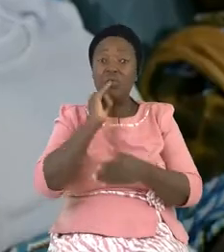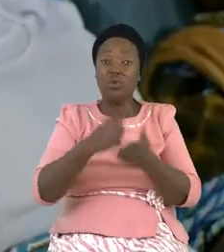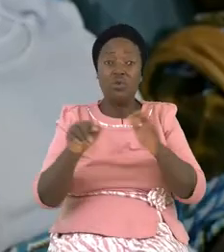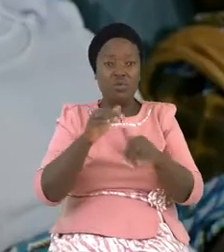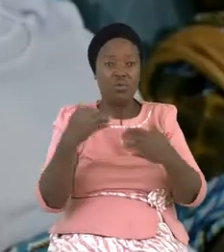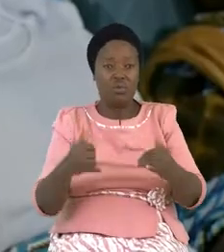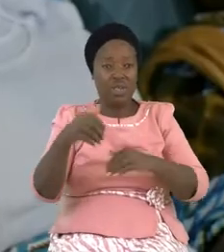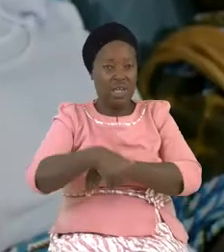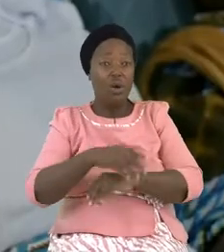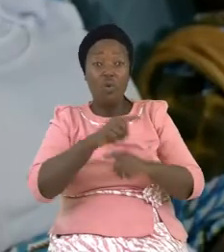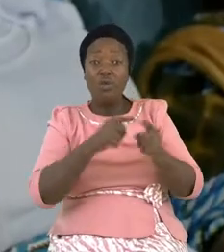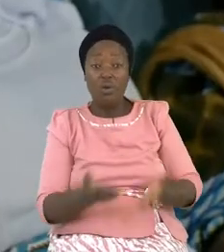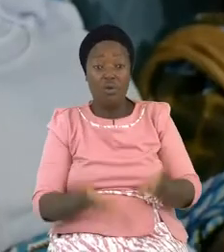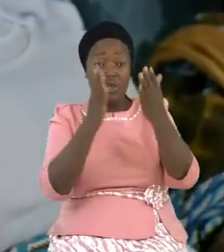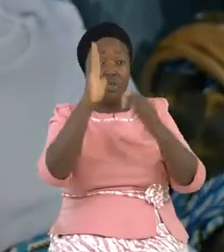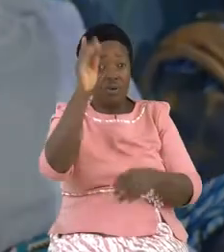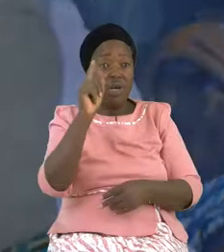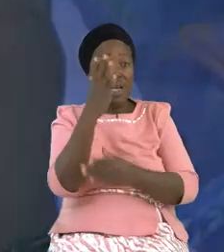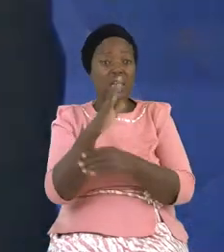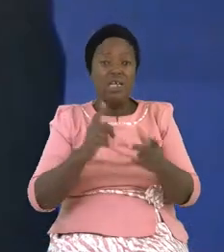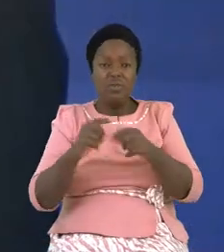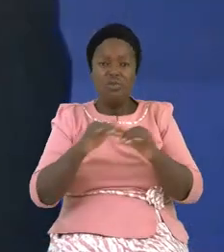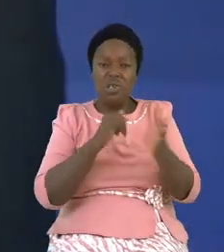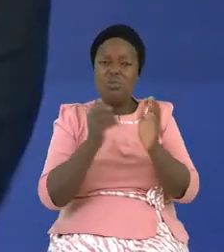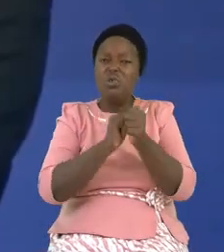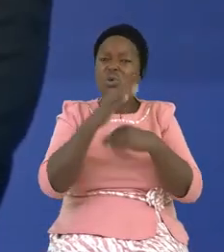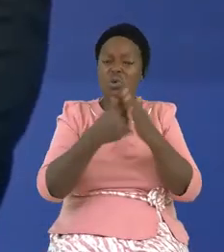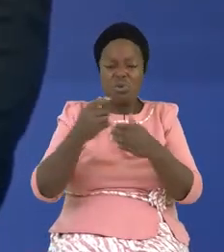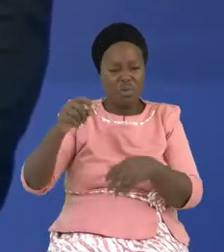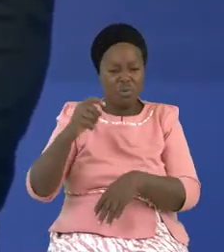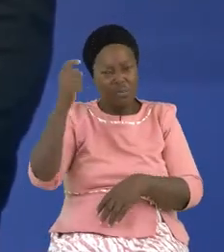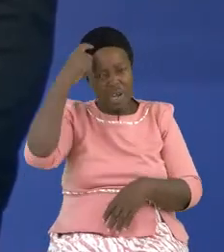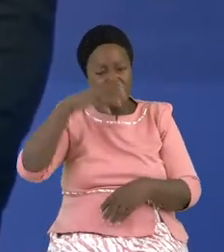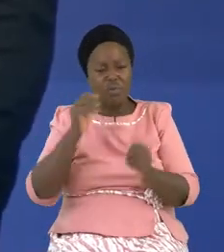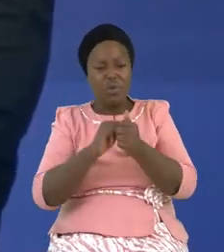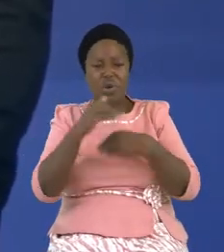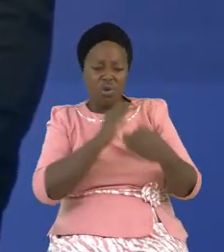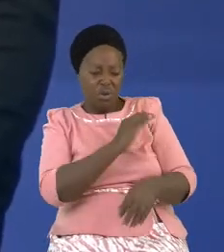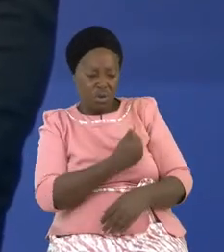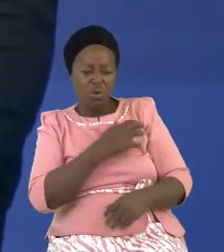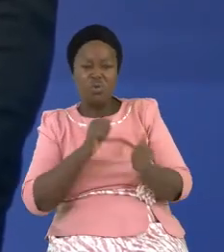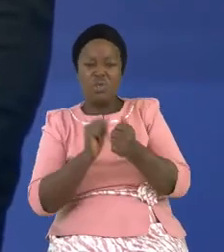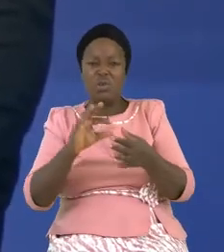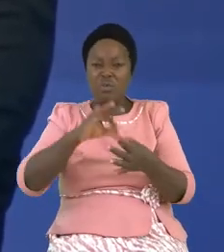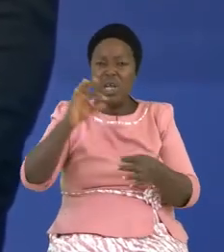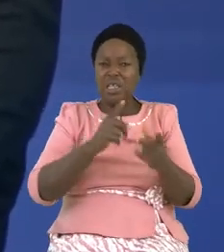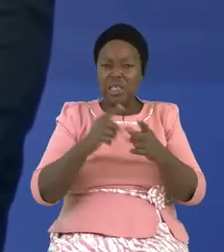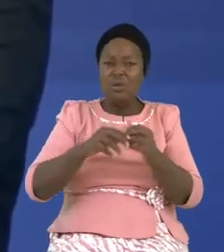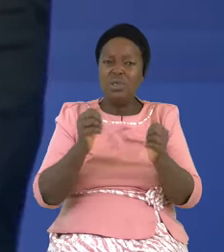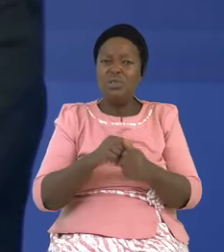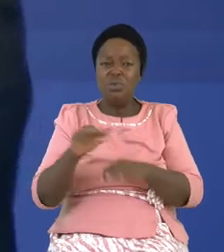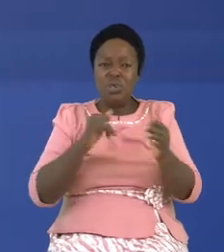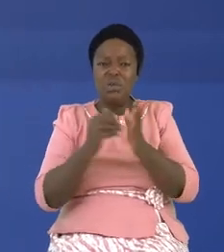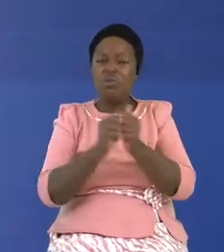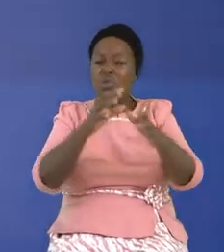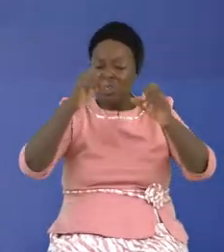your hand, you'll do it with all your mind, all your heart, all your soul. You do it with all the strength and diligence and decision